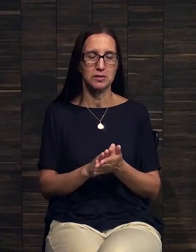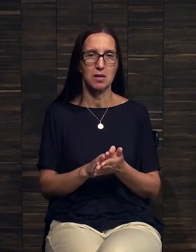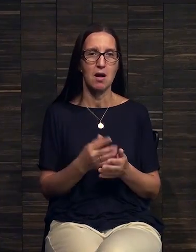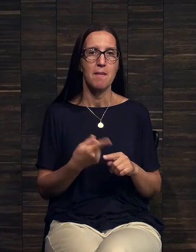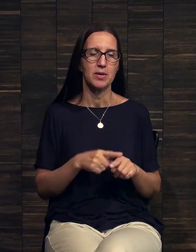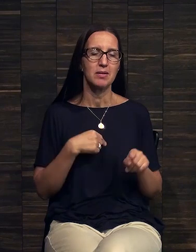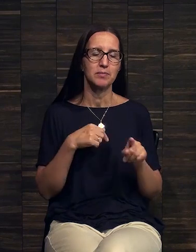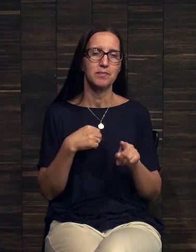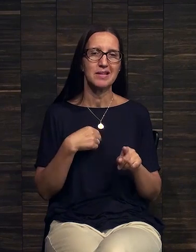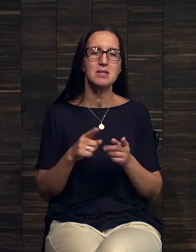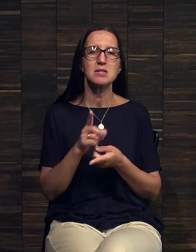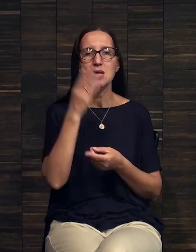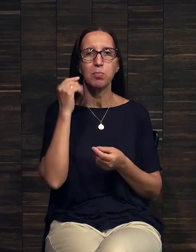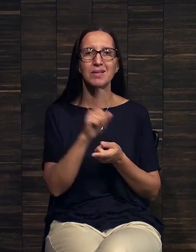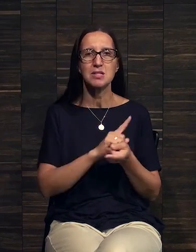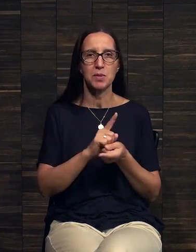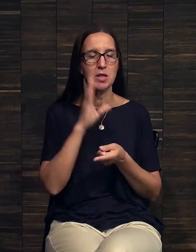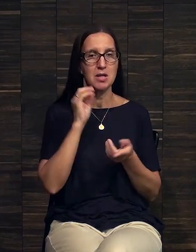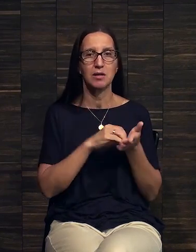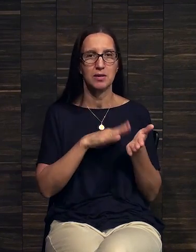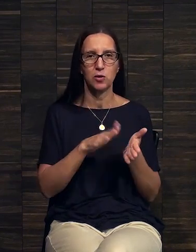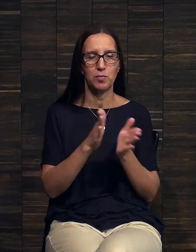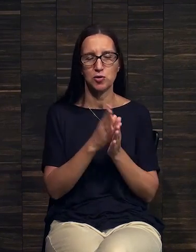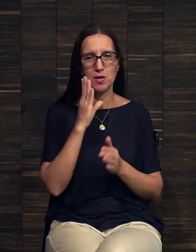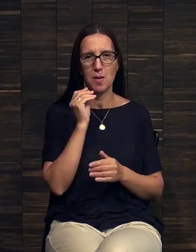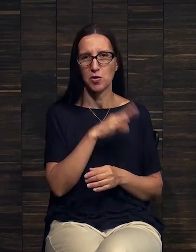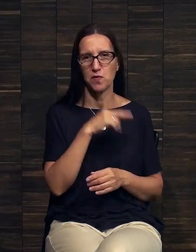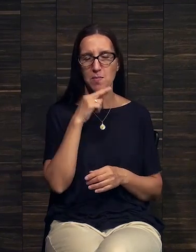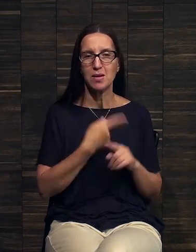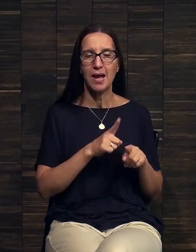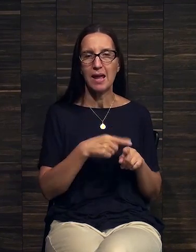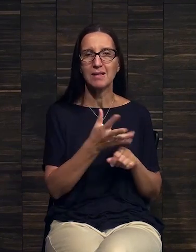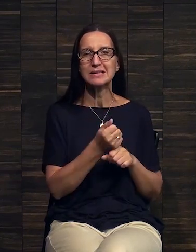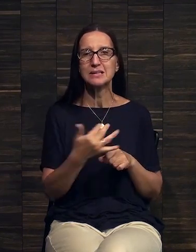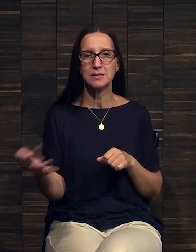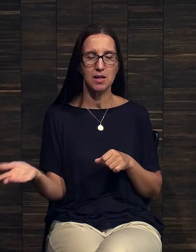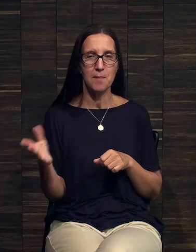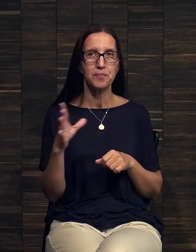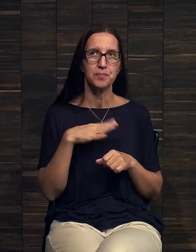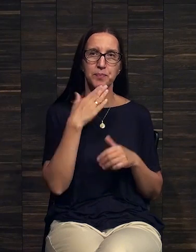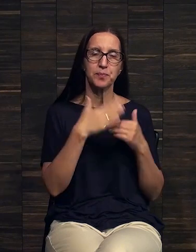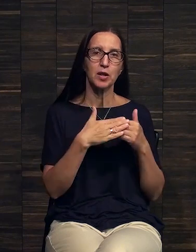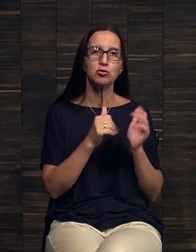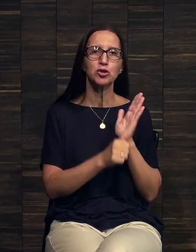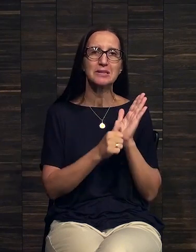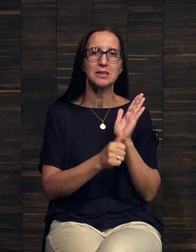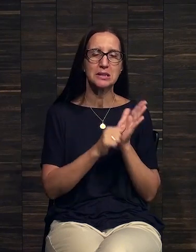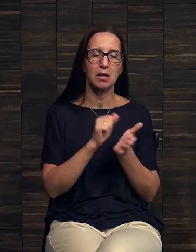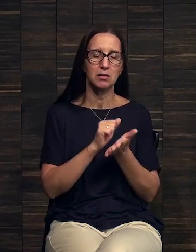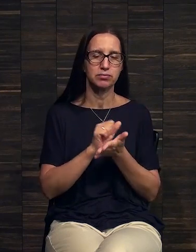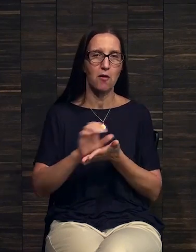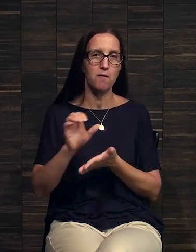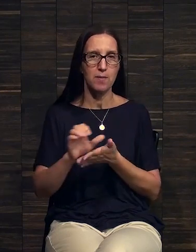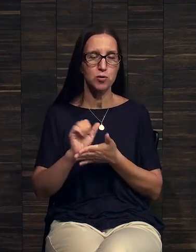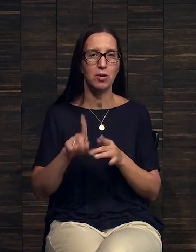place. I forgot to change the date, and this is the series that